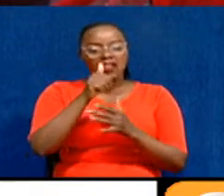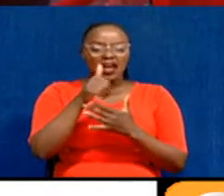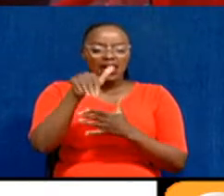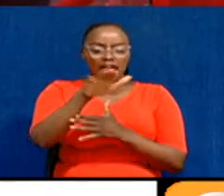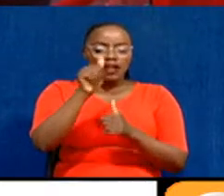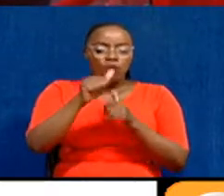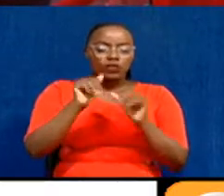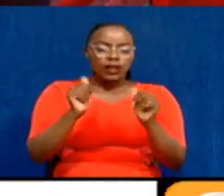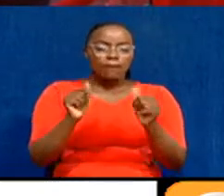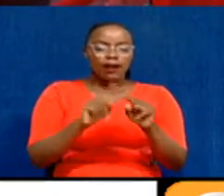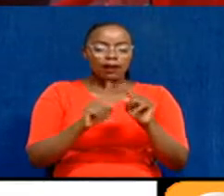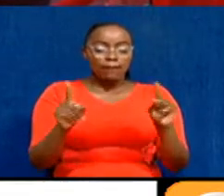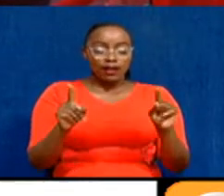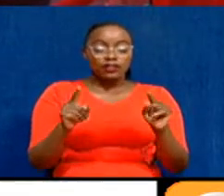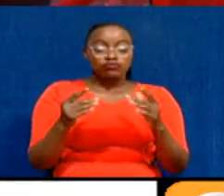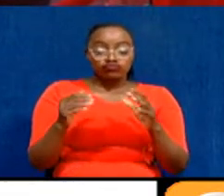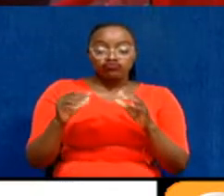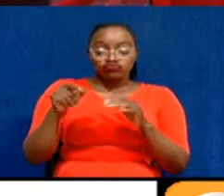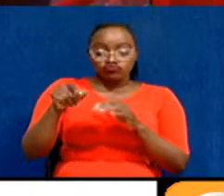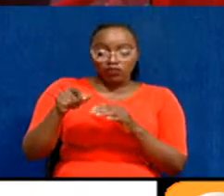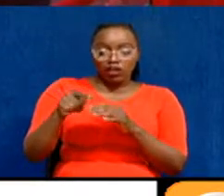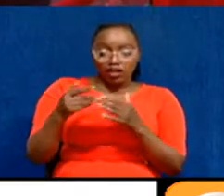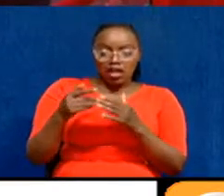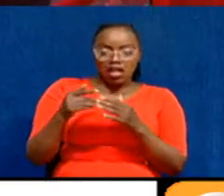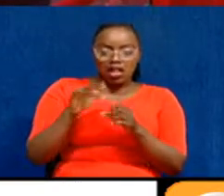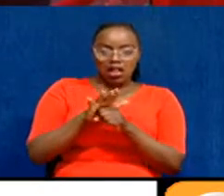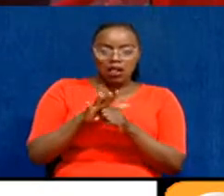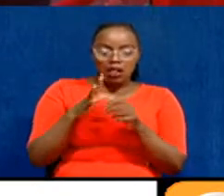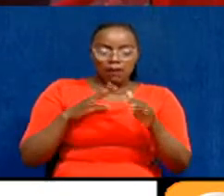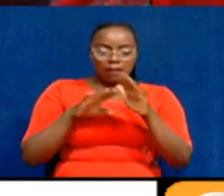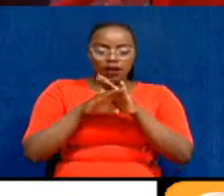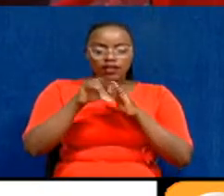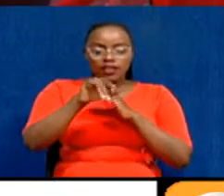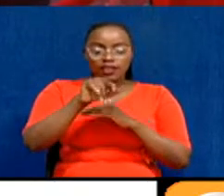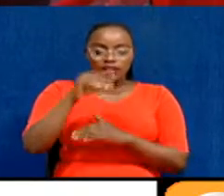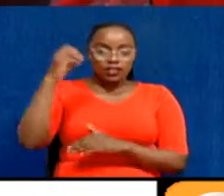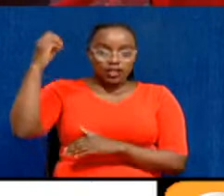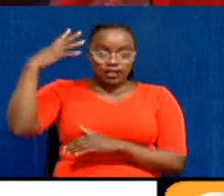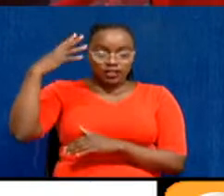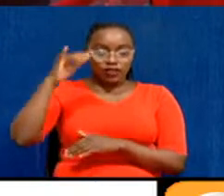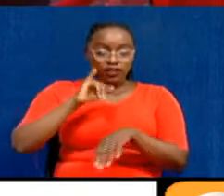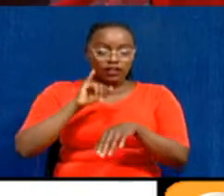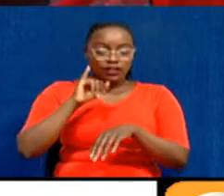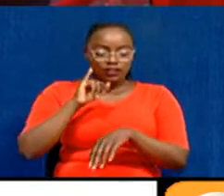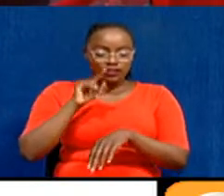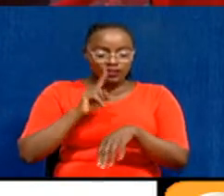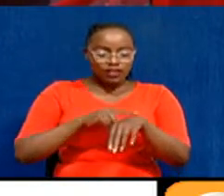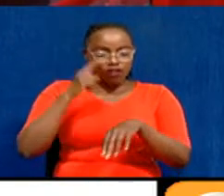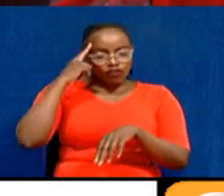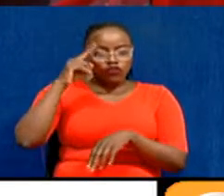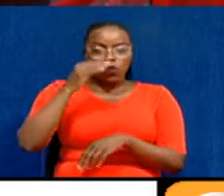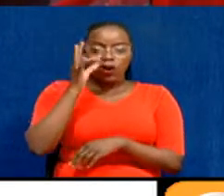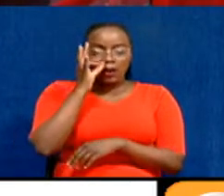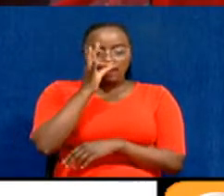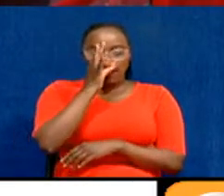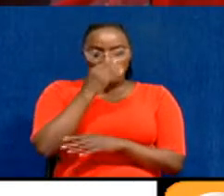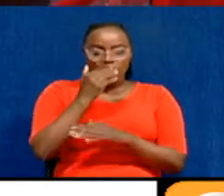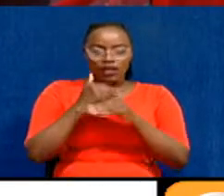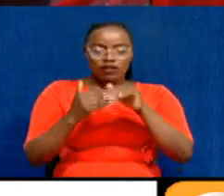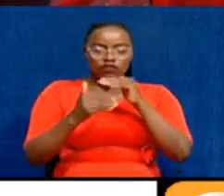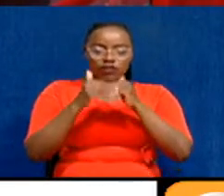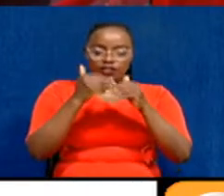are still not yet, but a good portion of our country got access to that electricity during Kibaki's tenure.